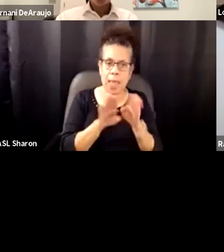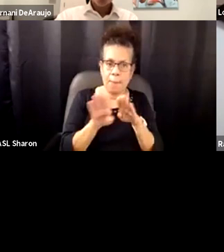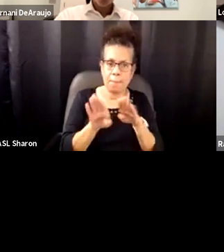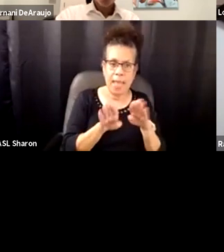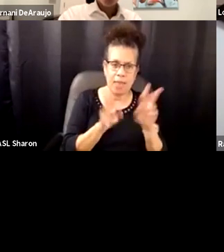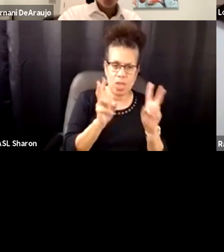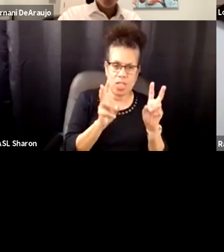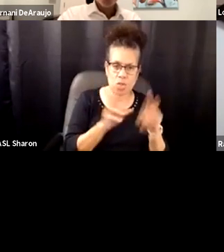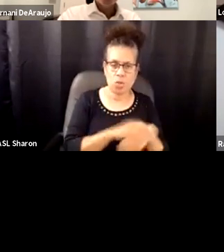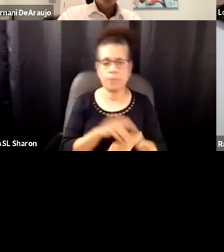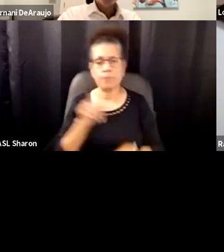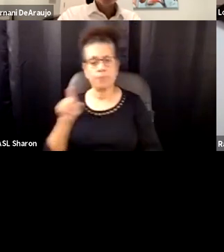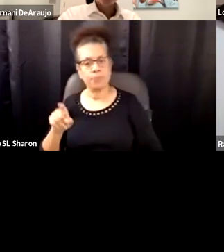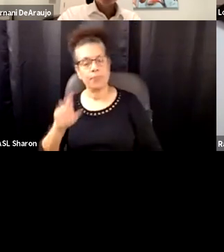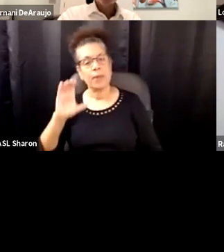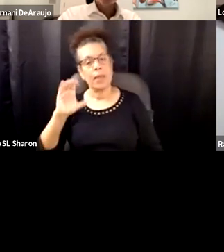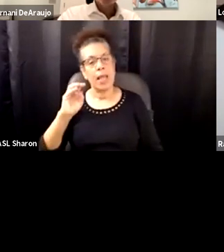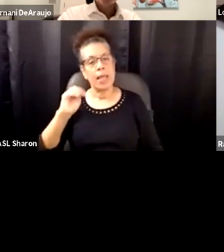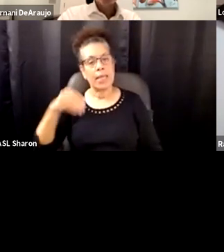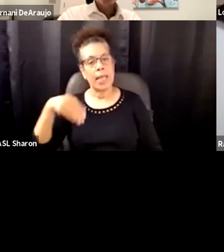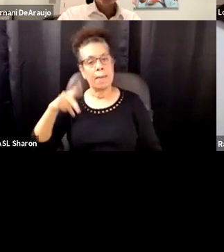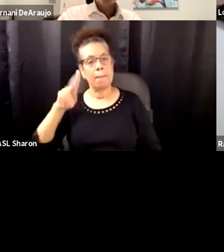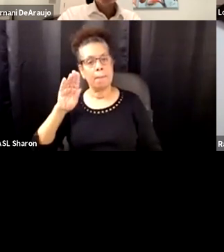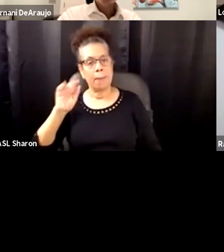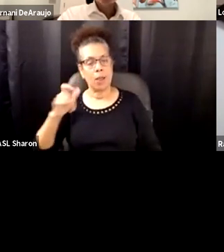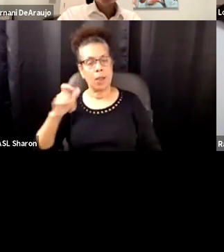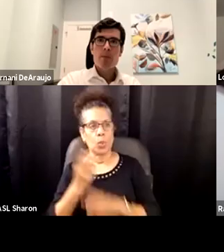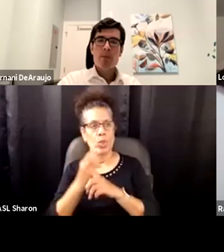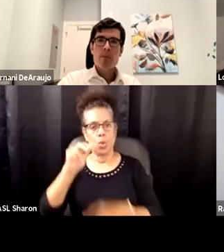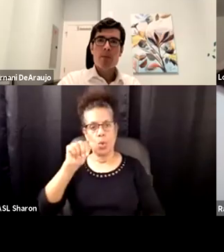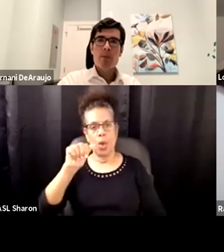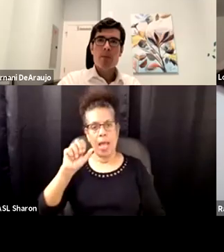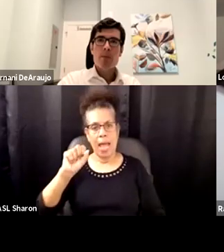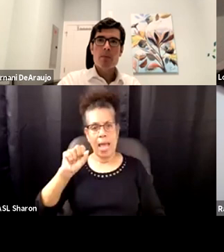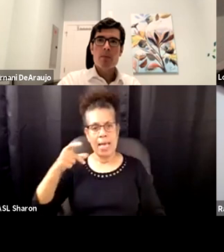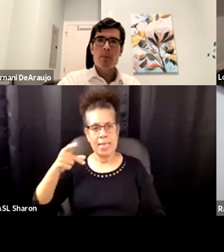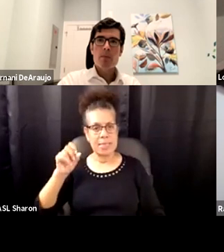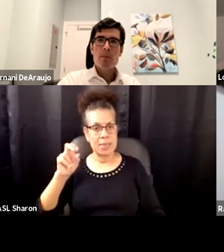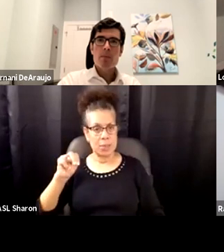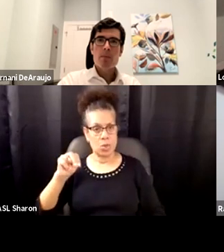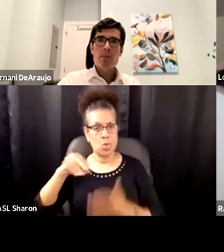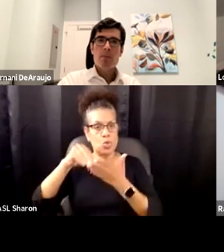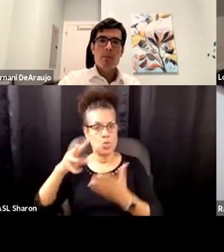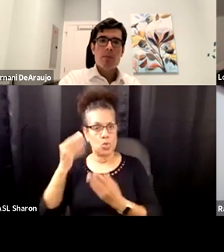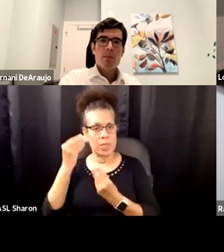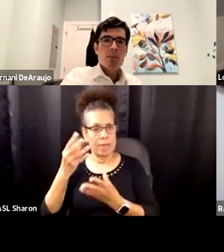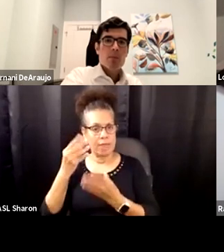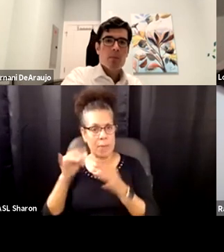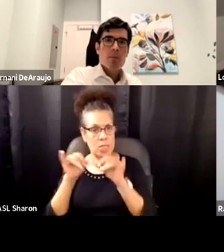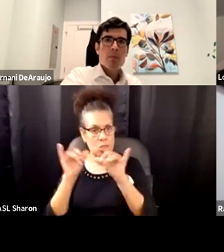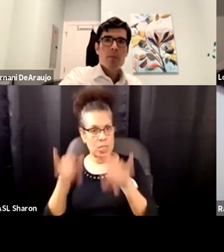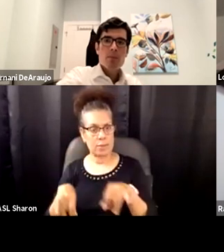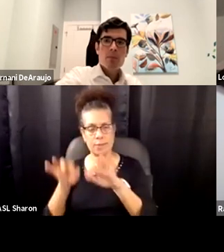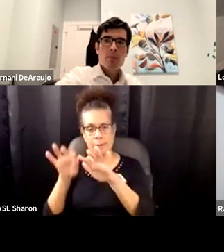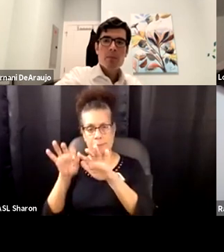um we use uh the aspen um the student information systems to document um